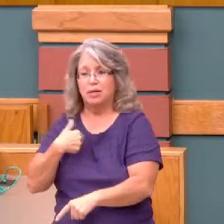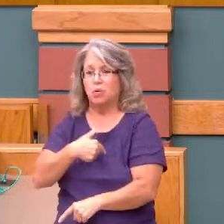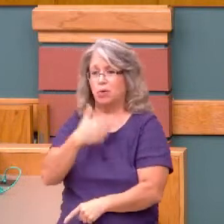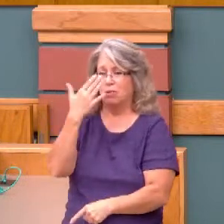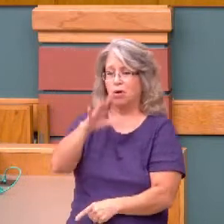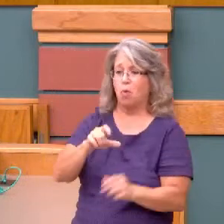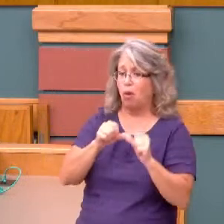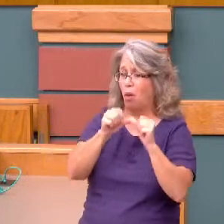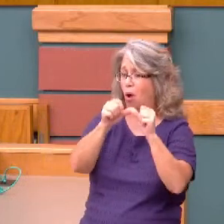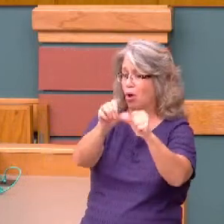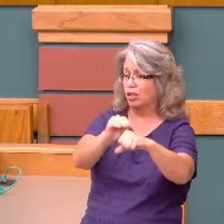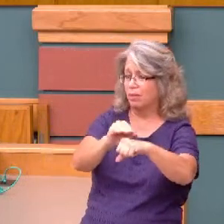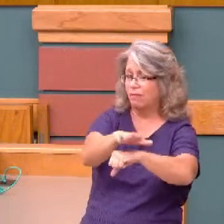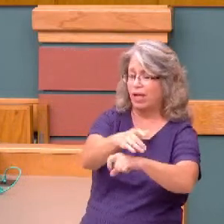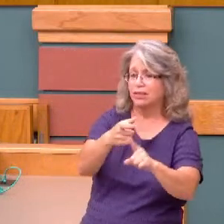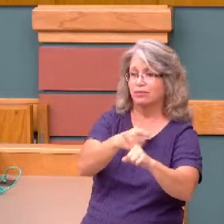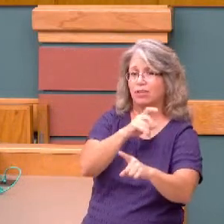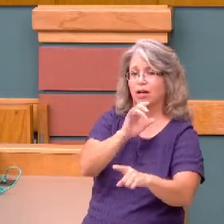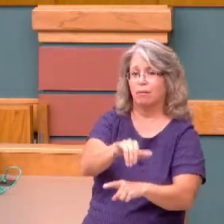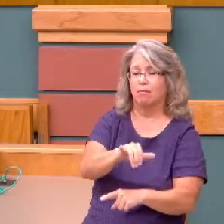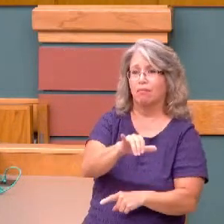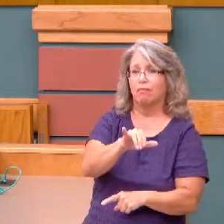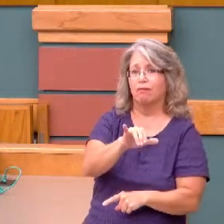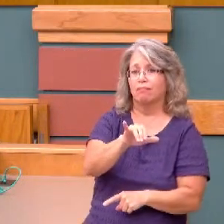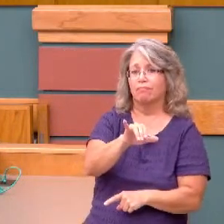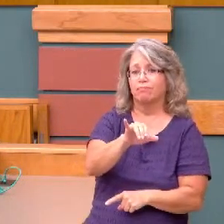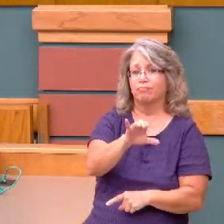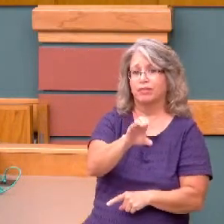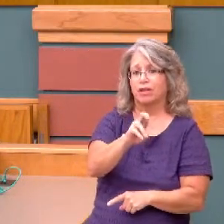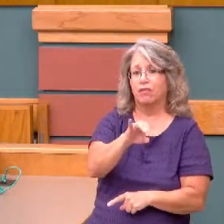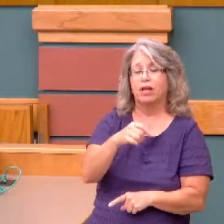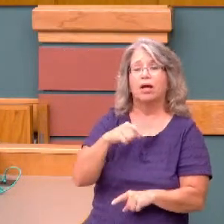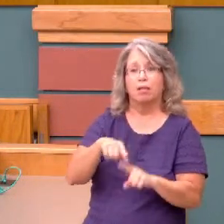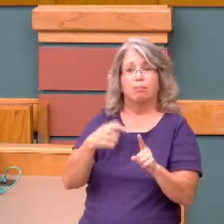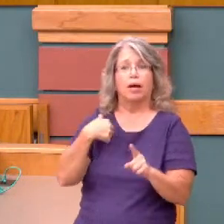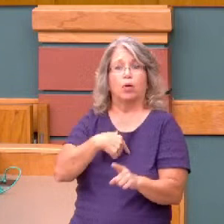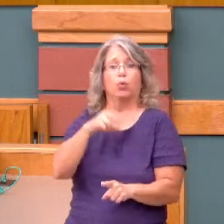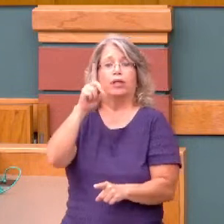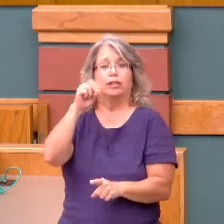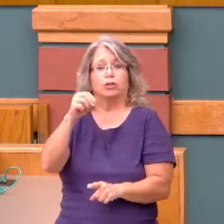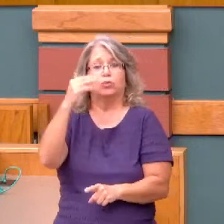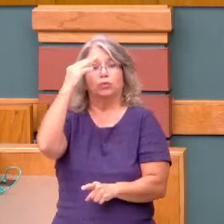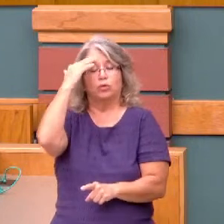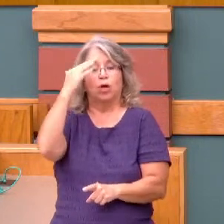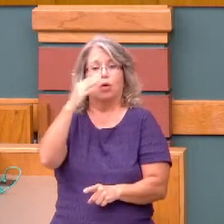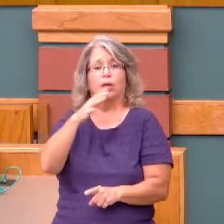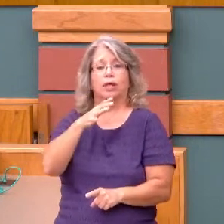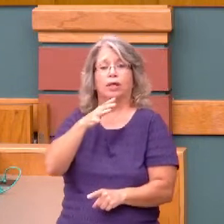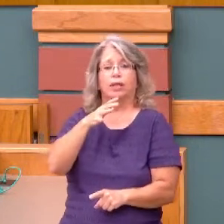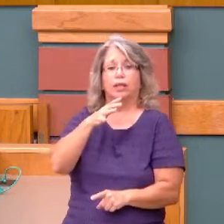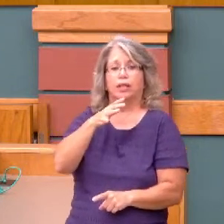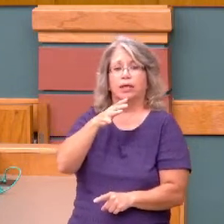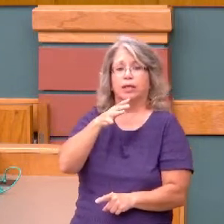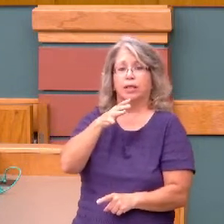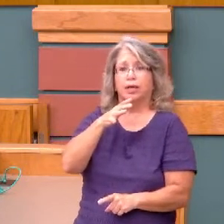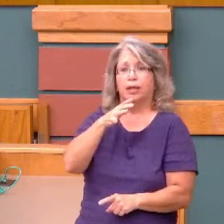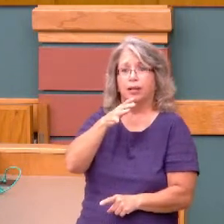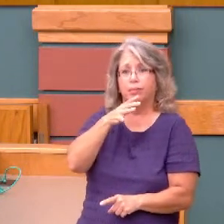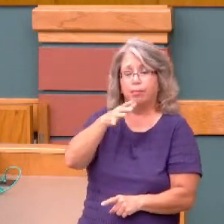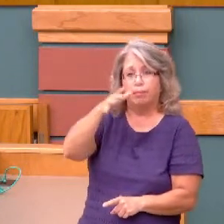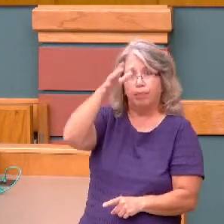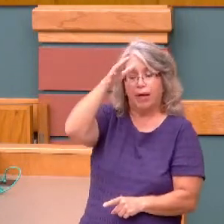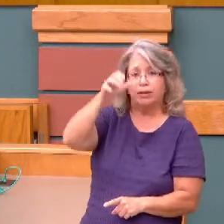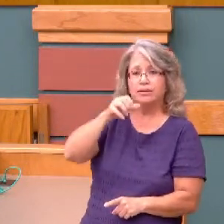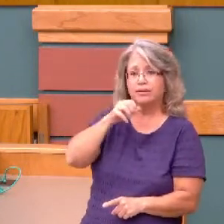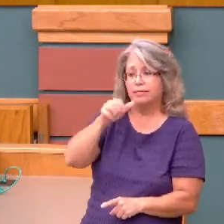effects of raising a child without a parent, or a parent raising, not being able to have